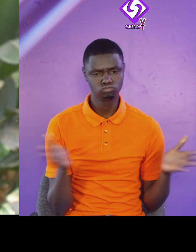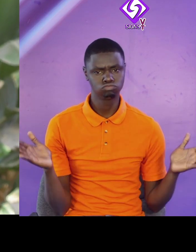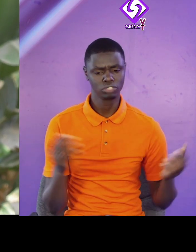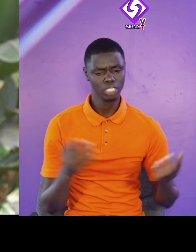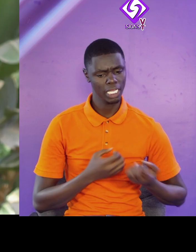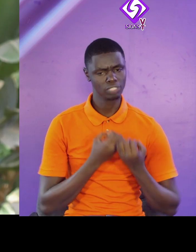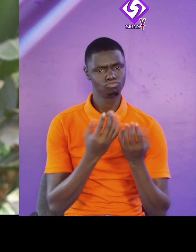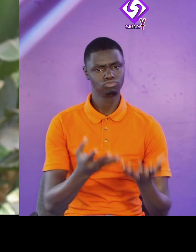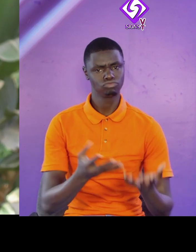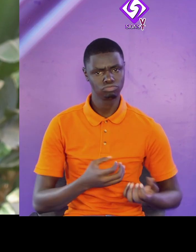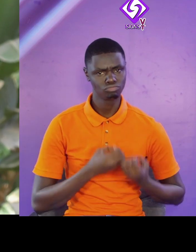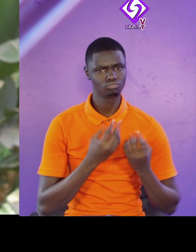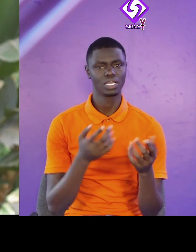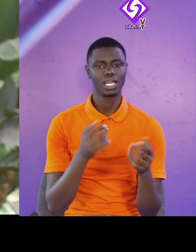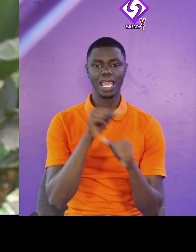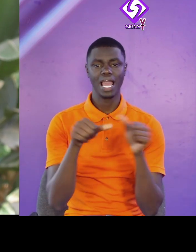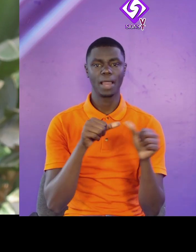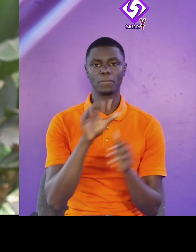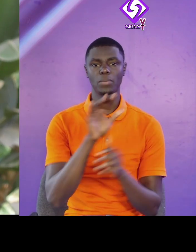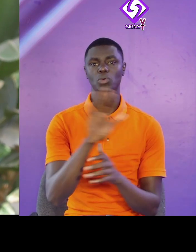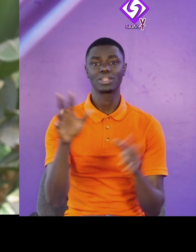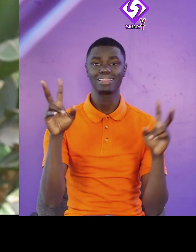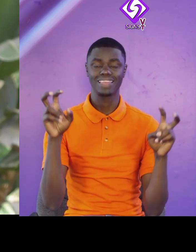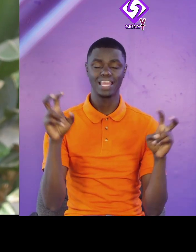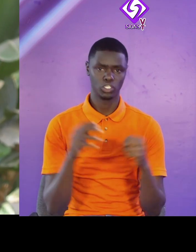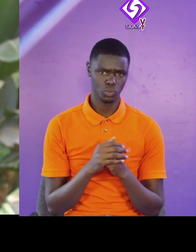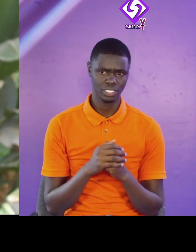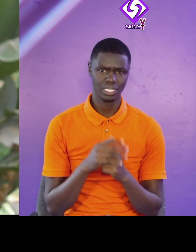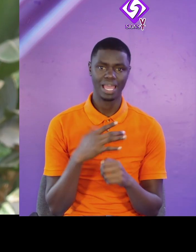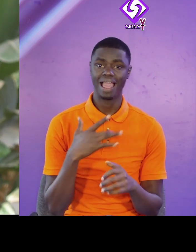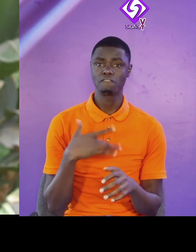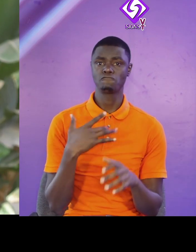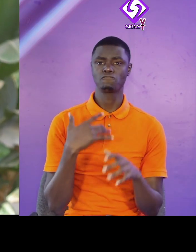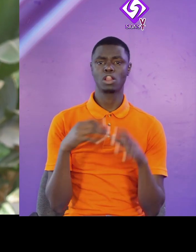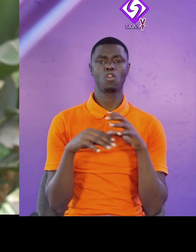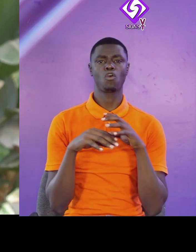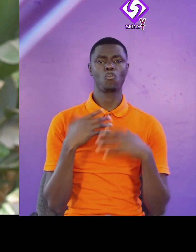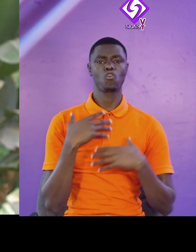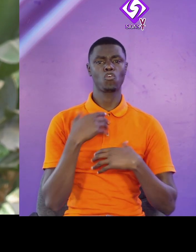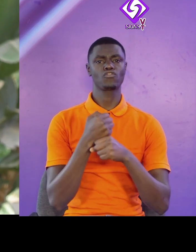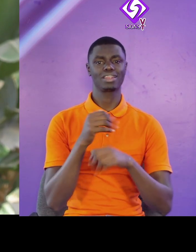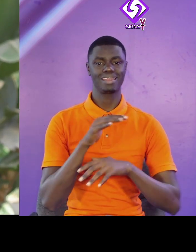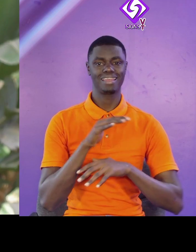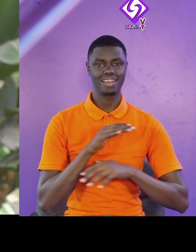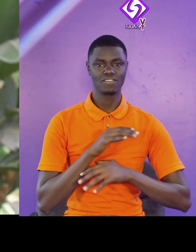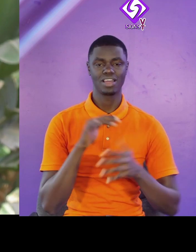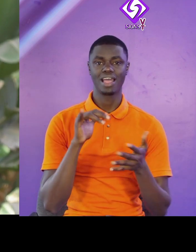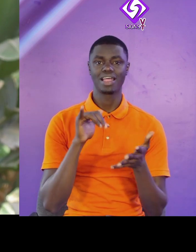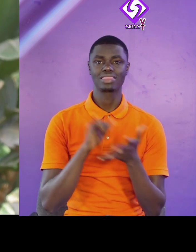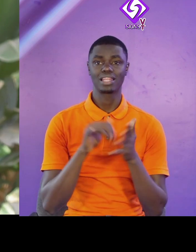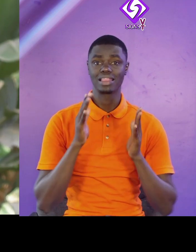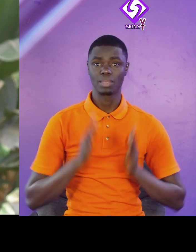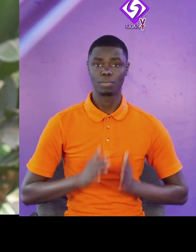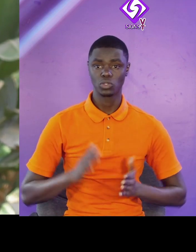about their issues quite openly and feel confident enough that the person they're sharing this